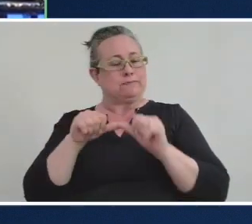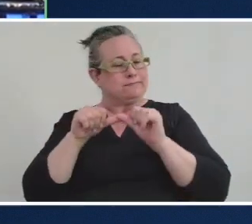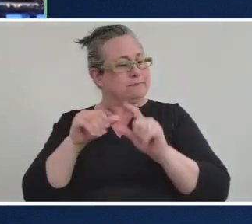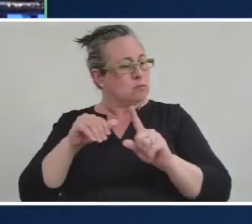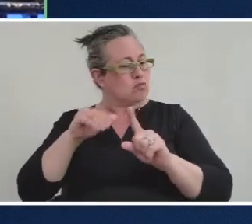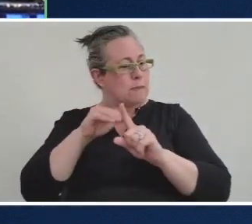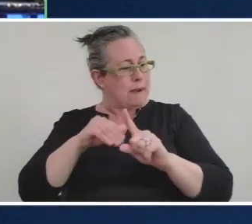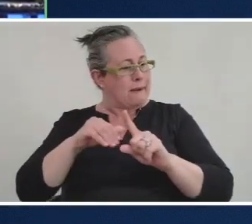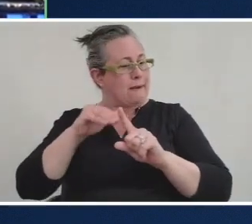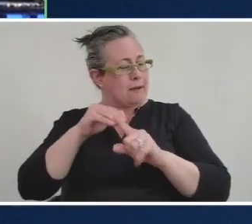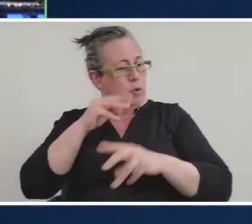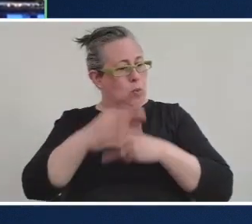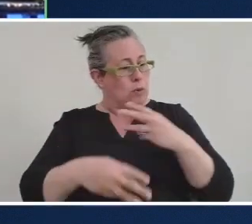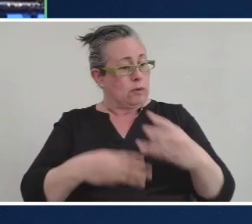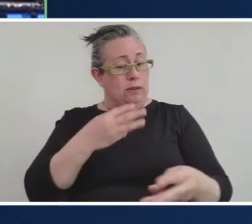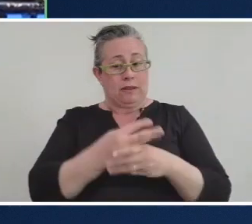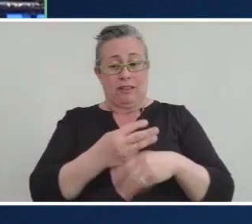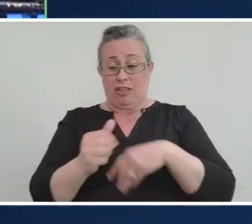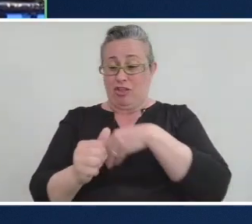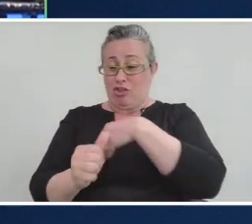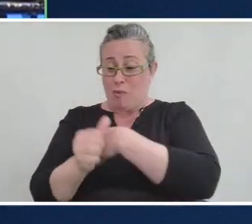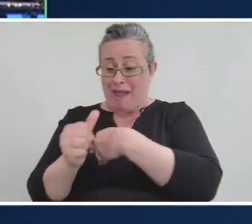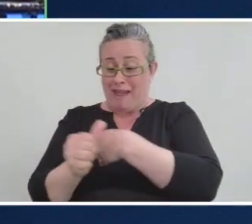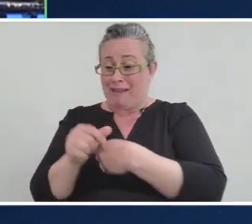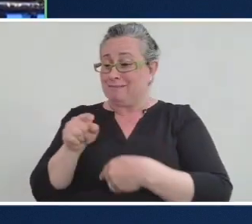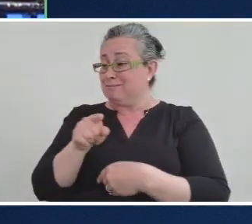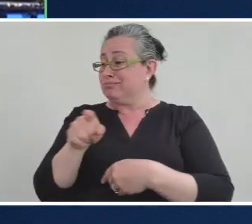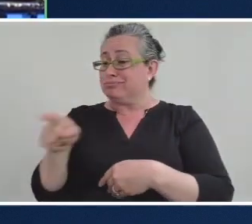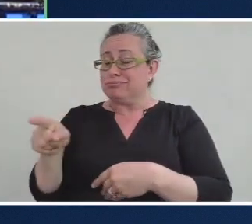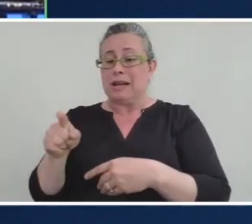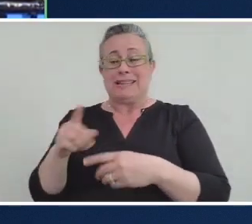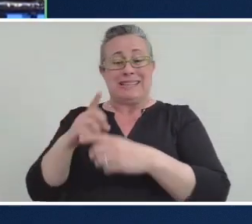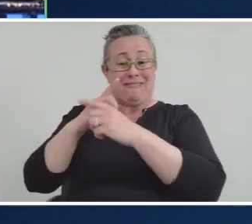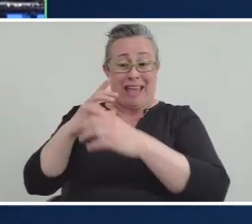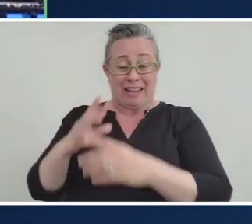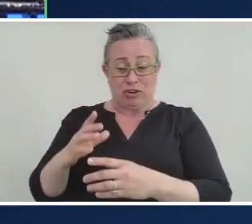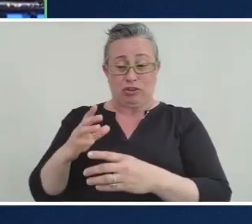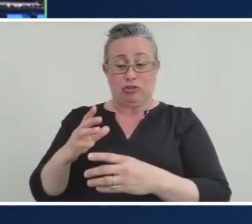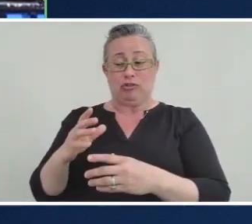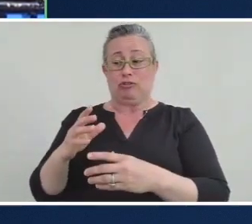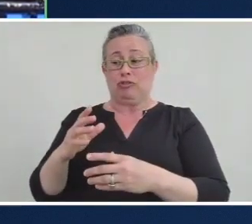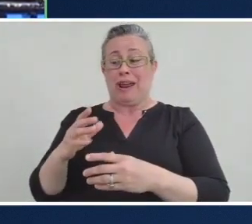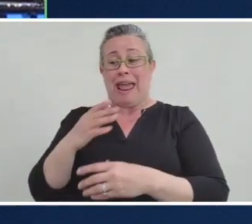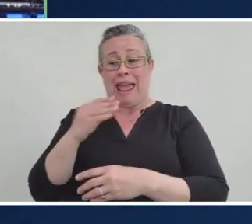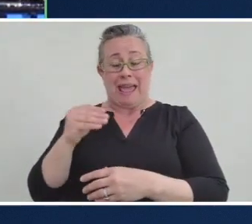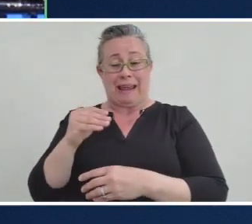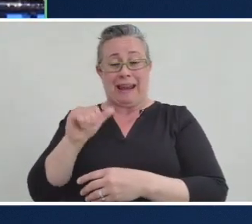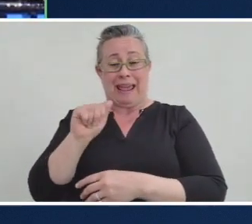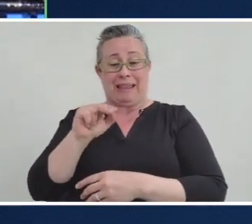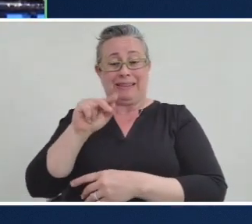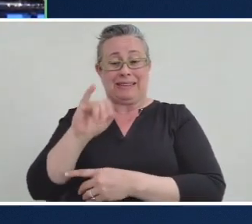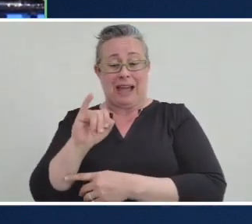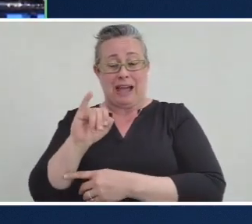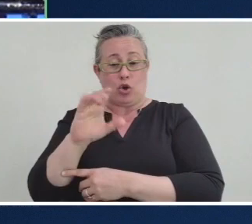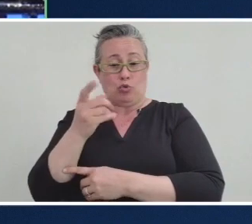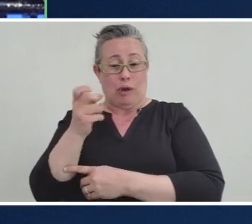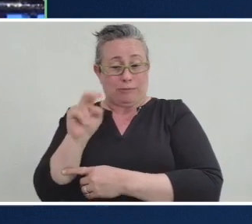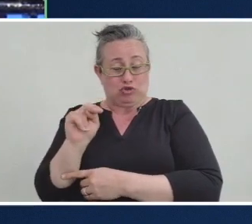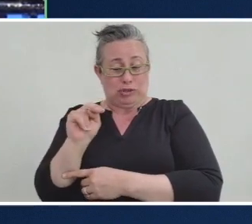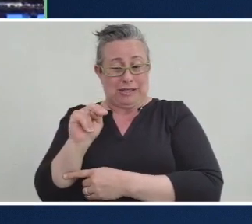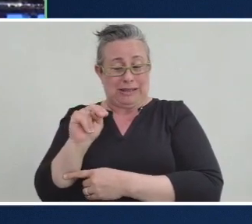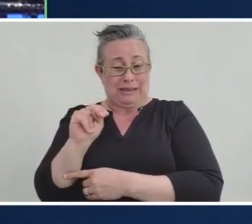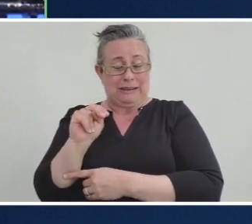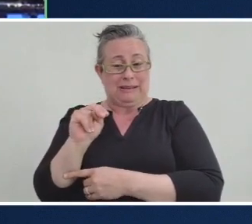that threatening human rights defenders, including anti-corruption campaigners, is bad. This is a really bad